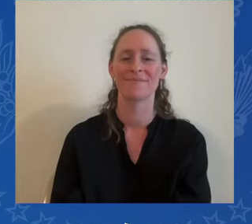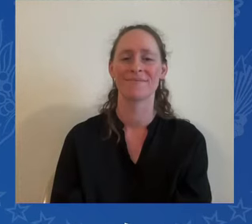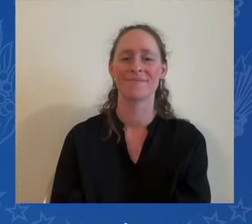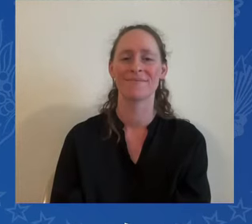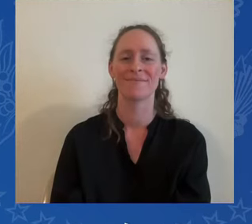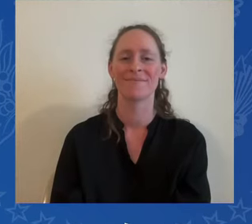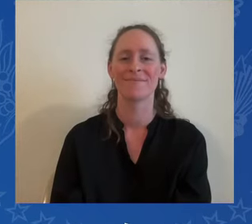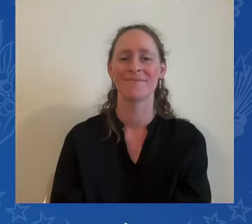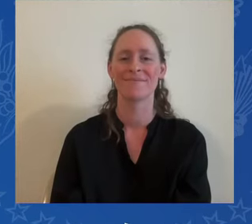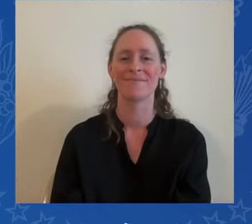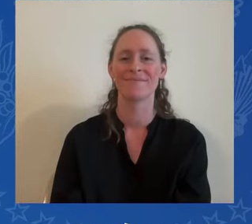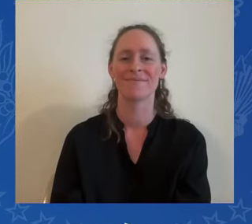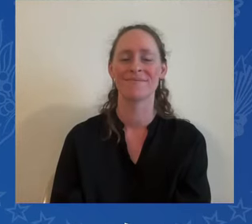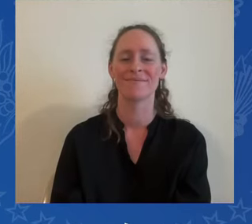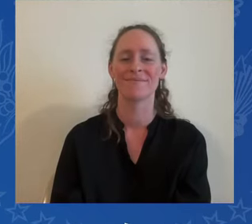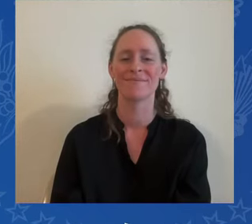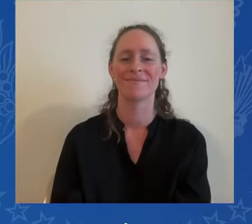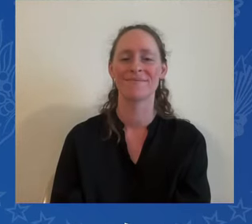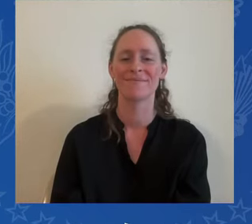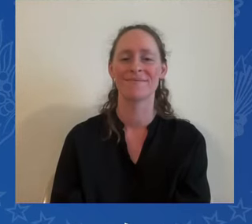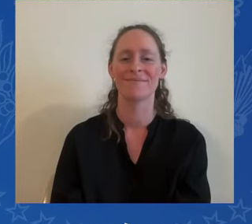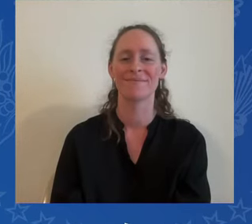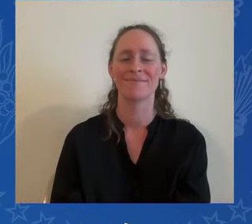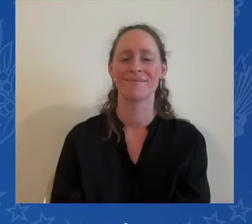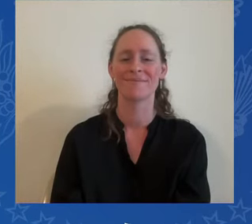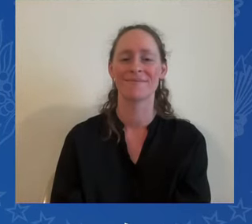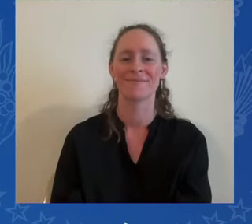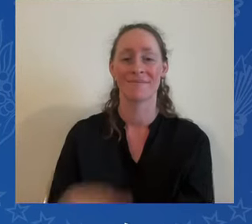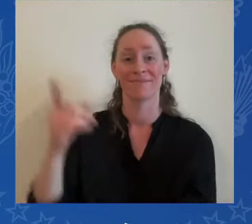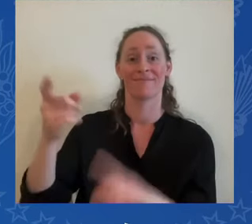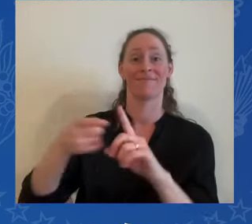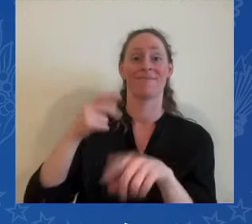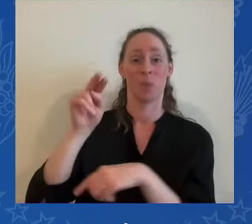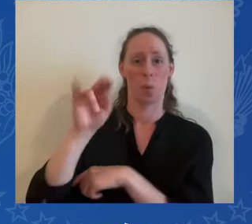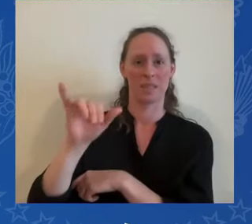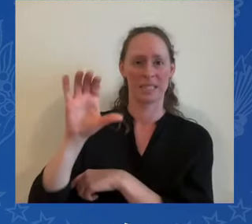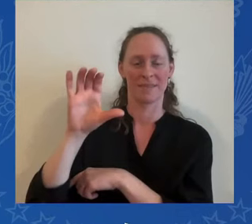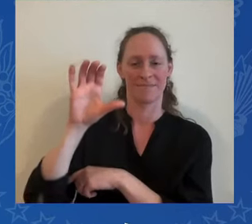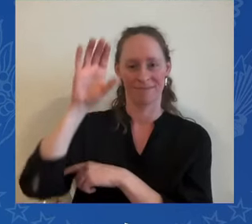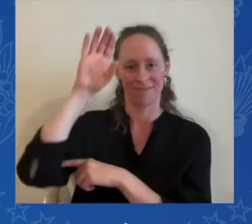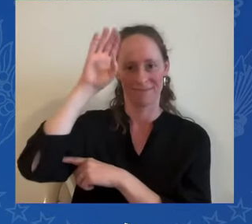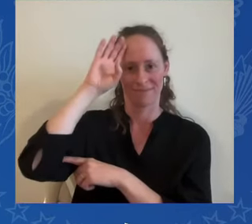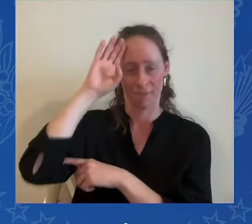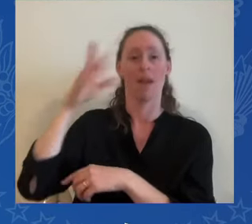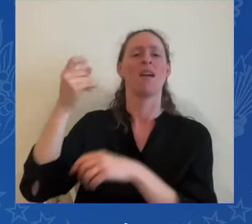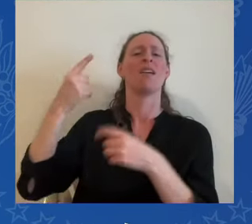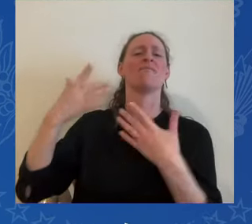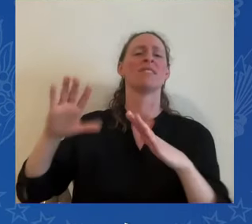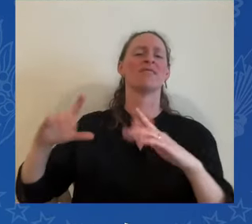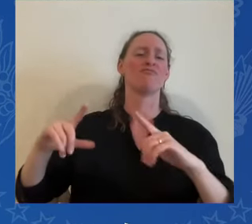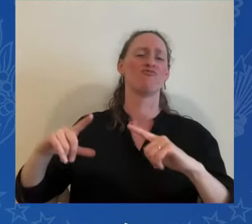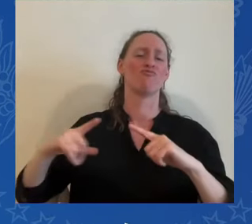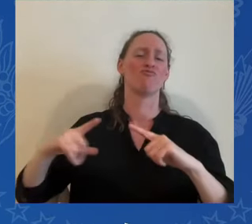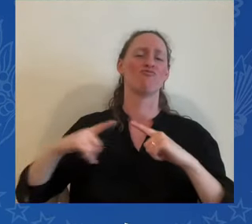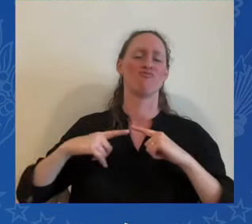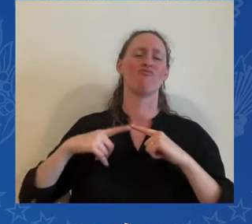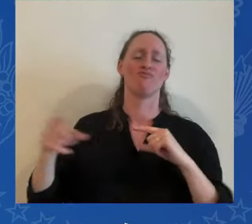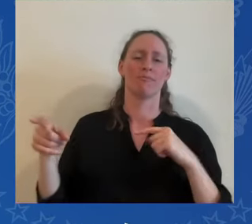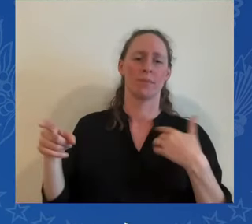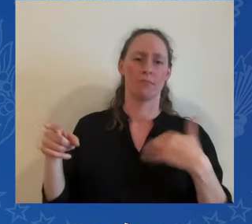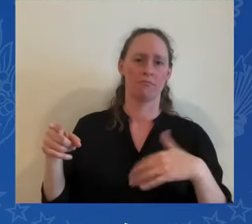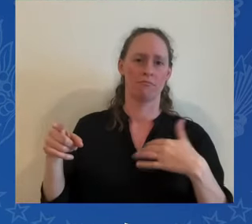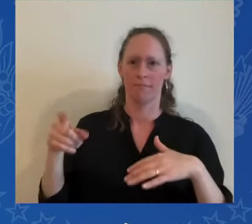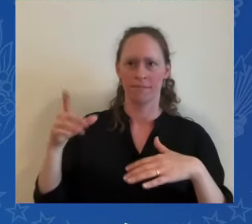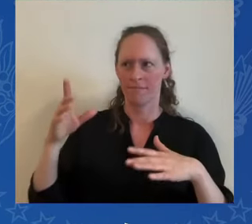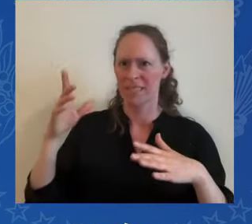Lieutenant Jason Hickey of the New York City Fire Department retired for his fearless resolve and quick thinking as he braved life-threatening obstacles